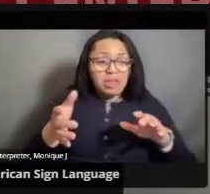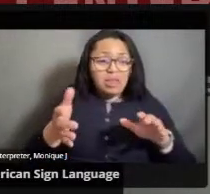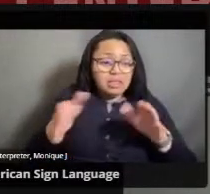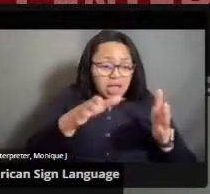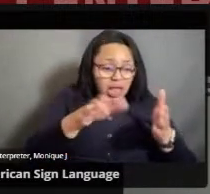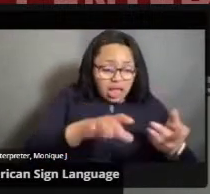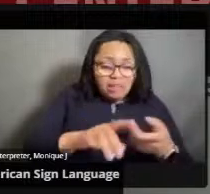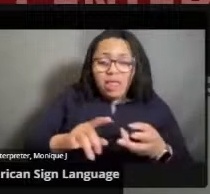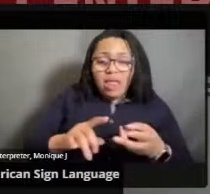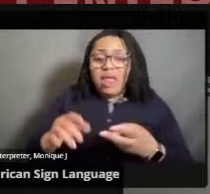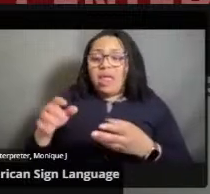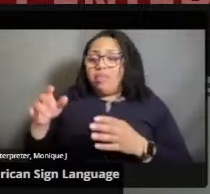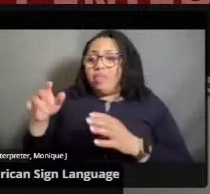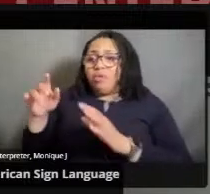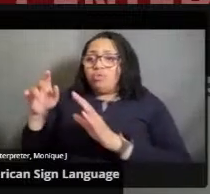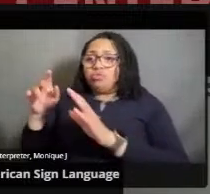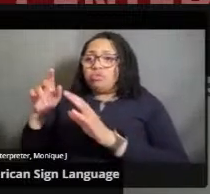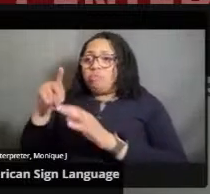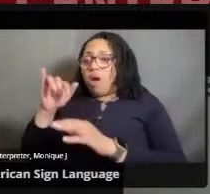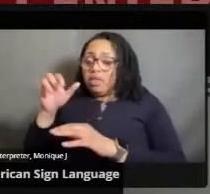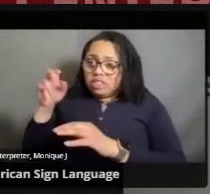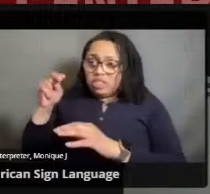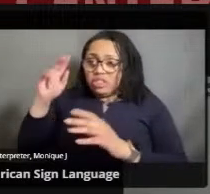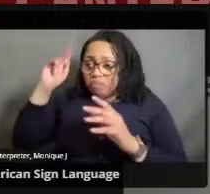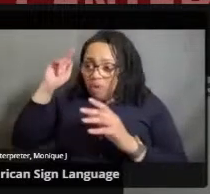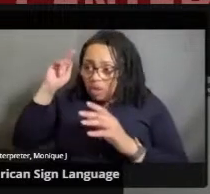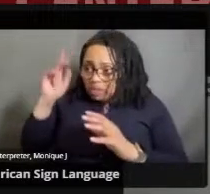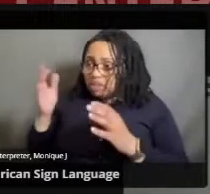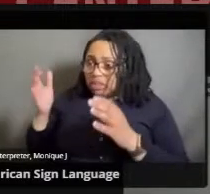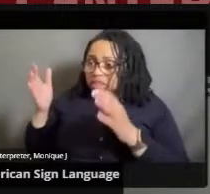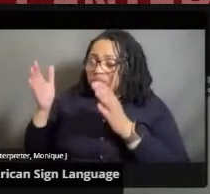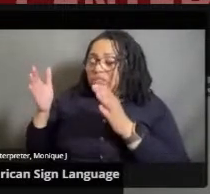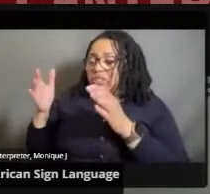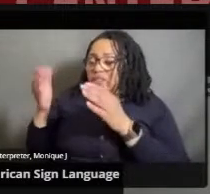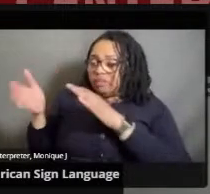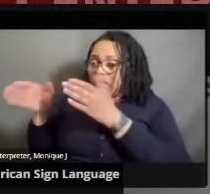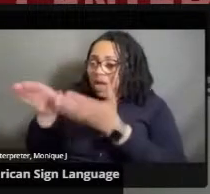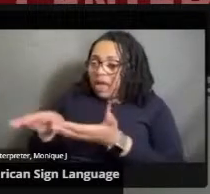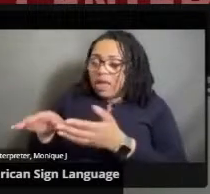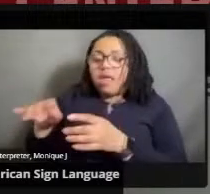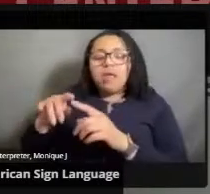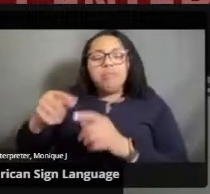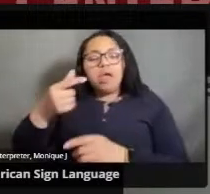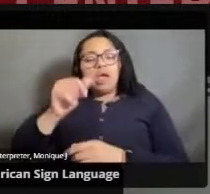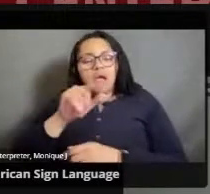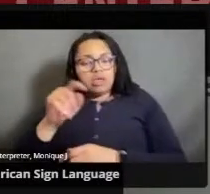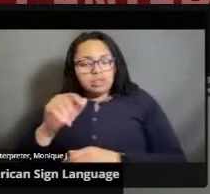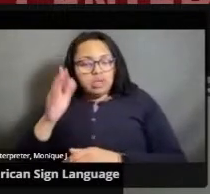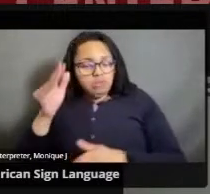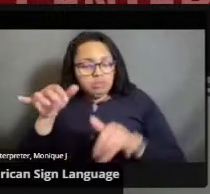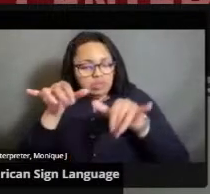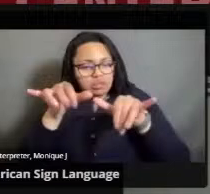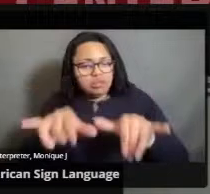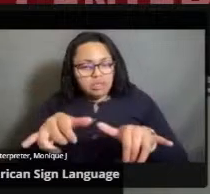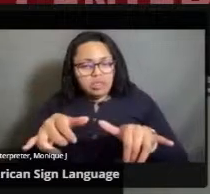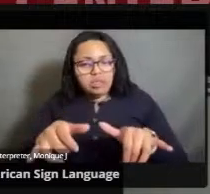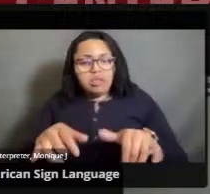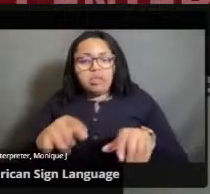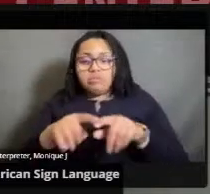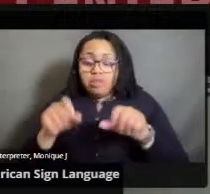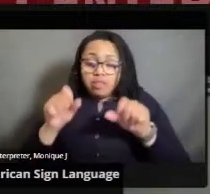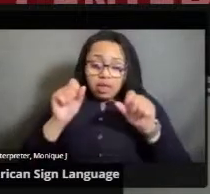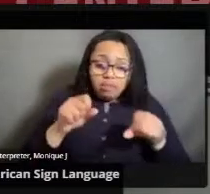and porcelain humanity collapses in on itself, Gaza will remain an incomprehensible, impossible